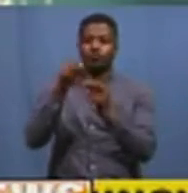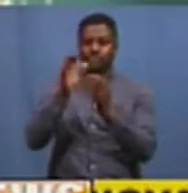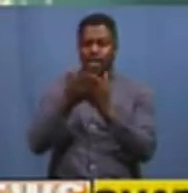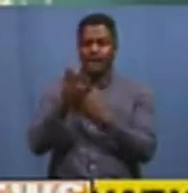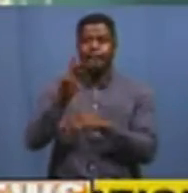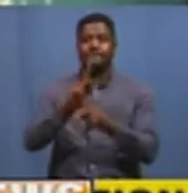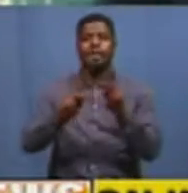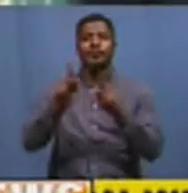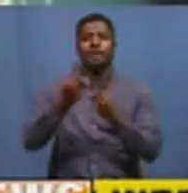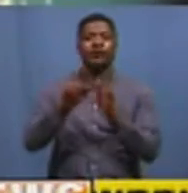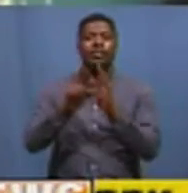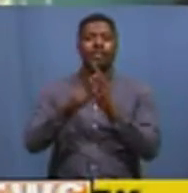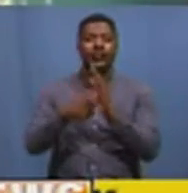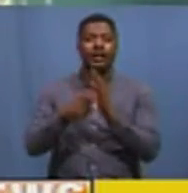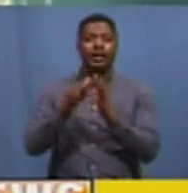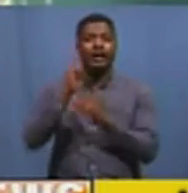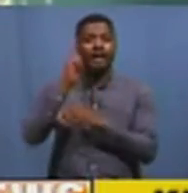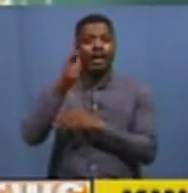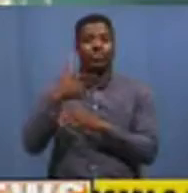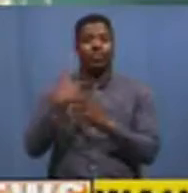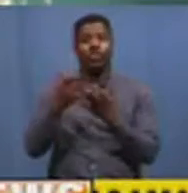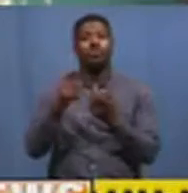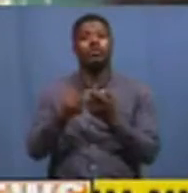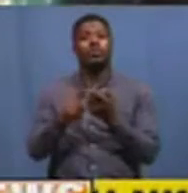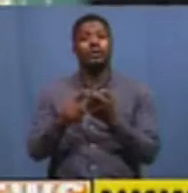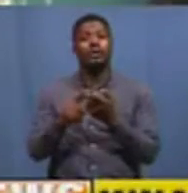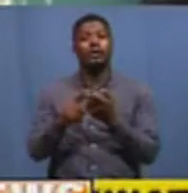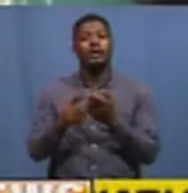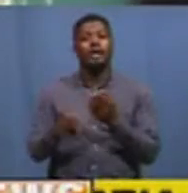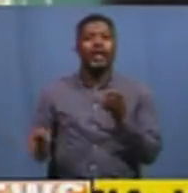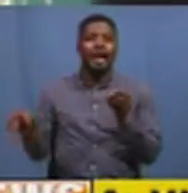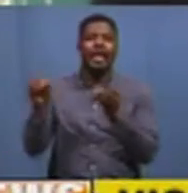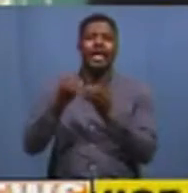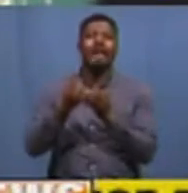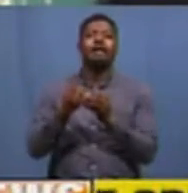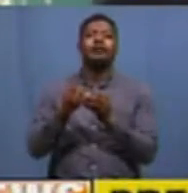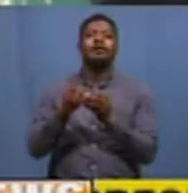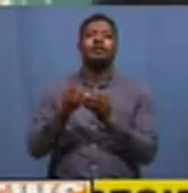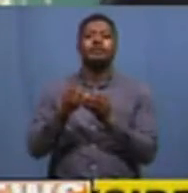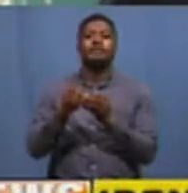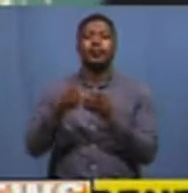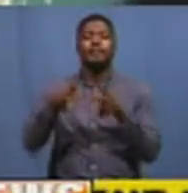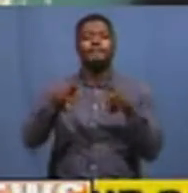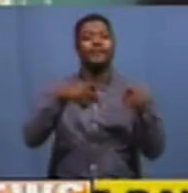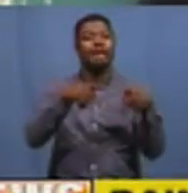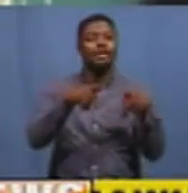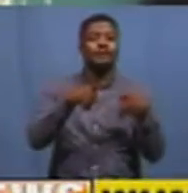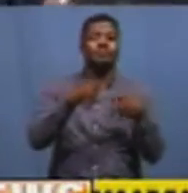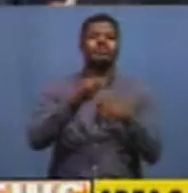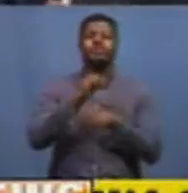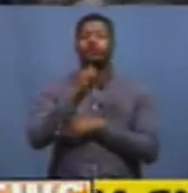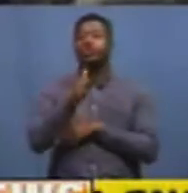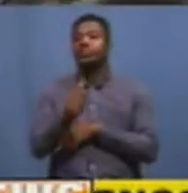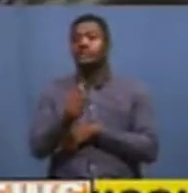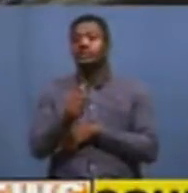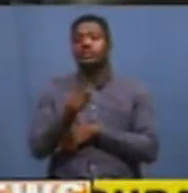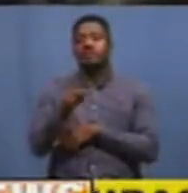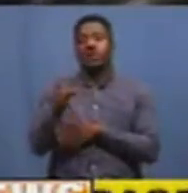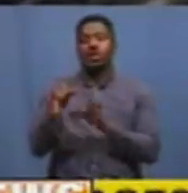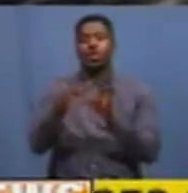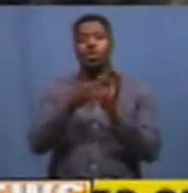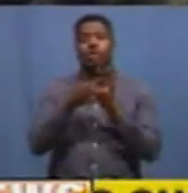people, and then later on, if we want to, we can add the icing on the cake, which is to make it partisan or not. The